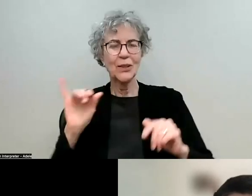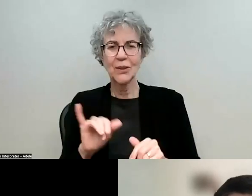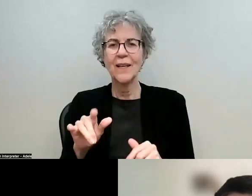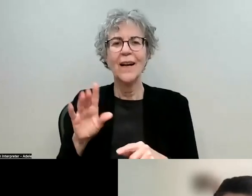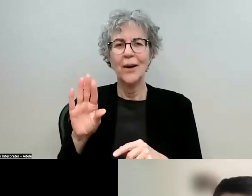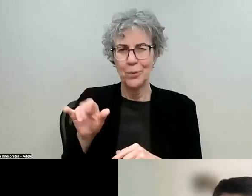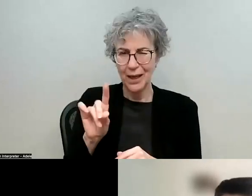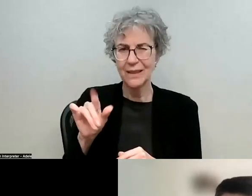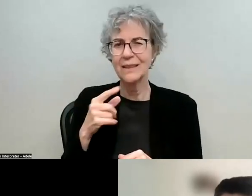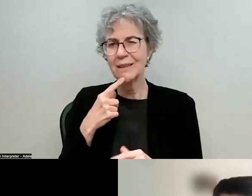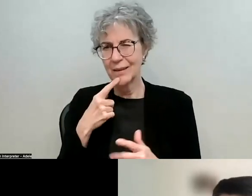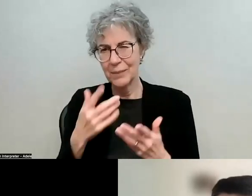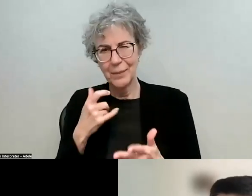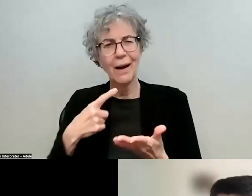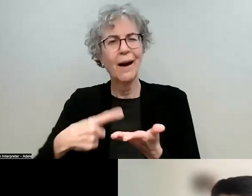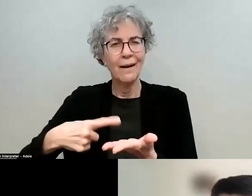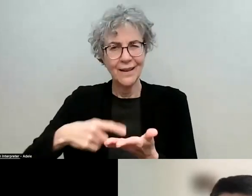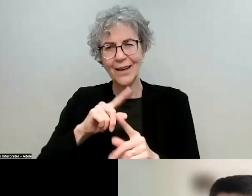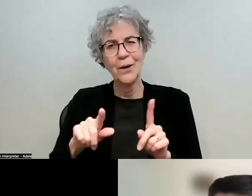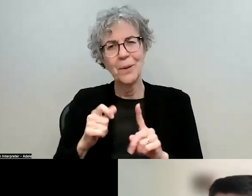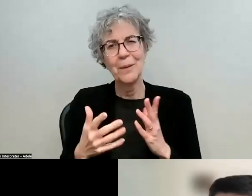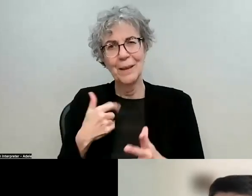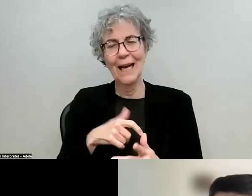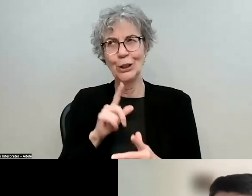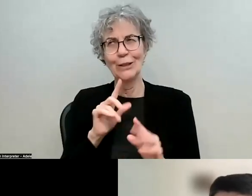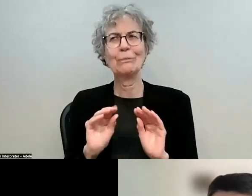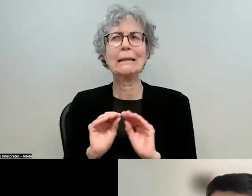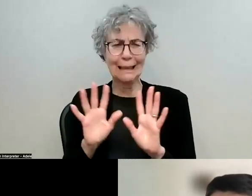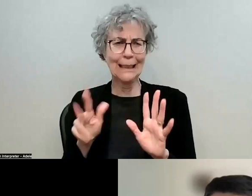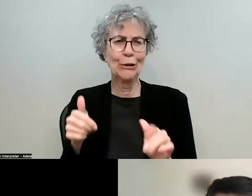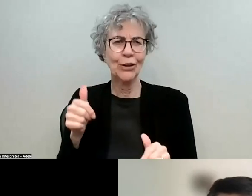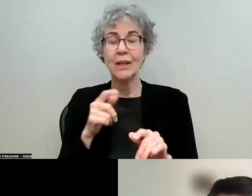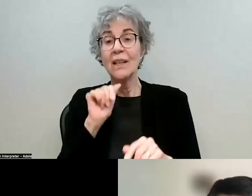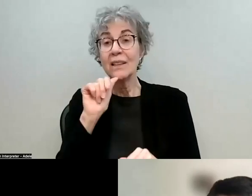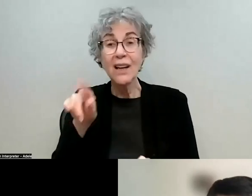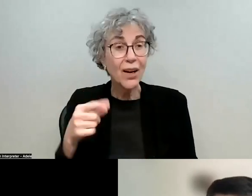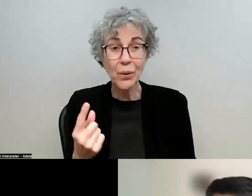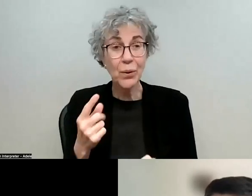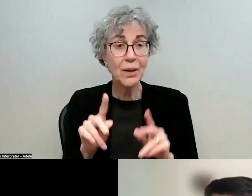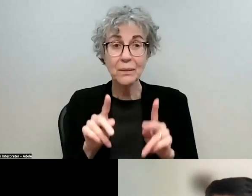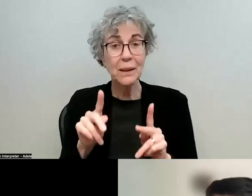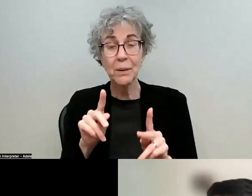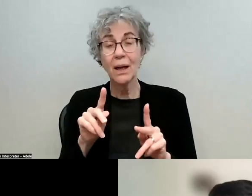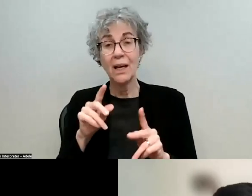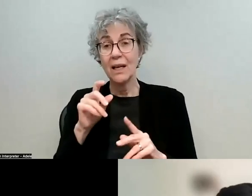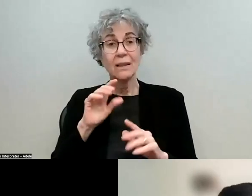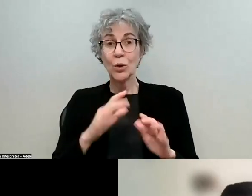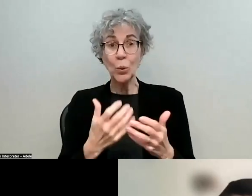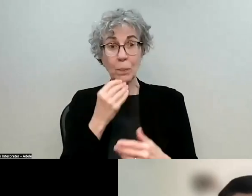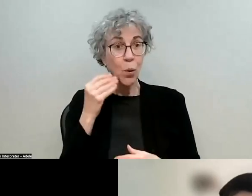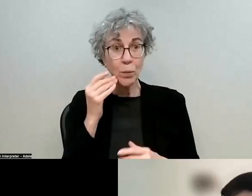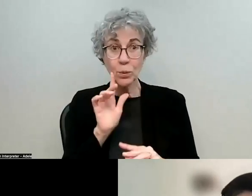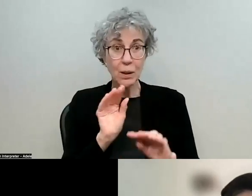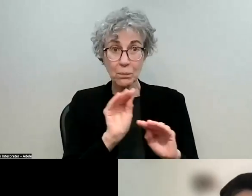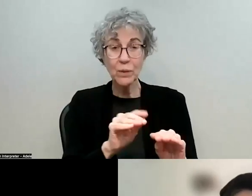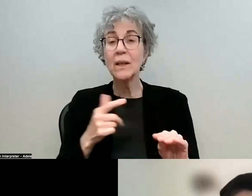say that, but may not have spoken as clearly as I should have. It's not just individuals in group homes. We have